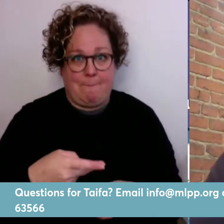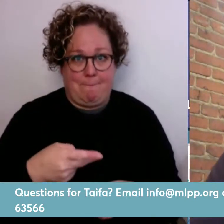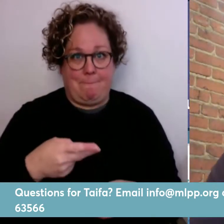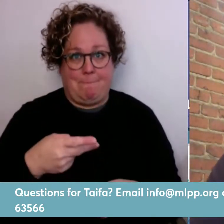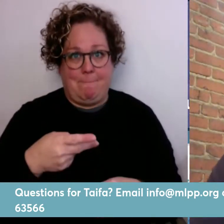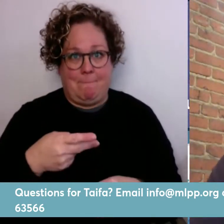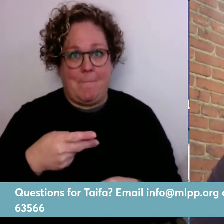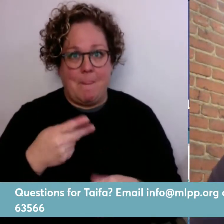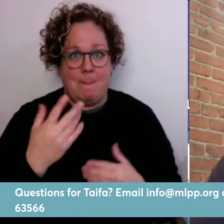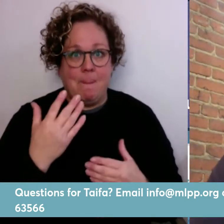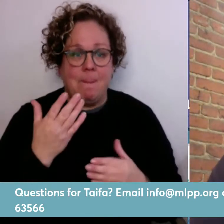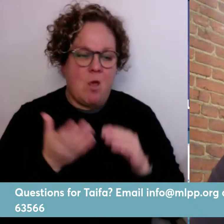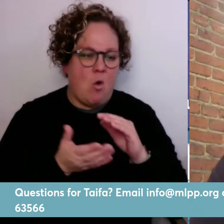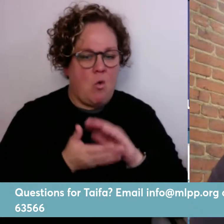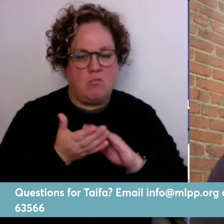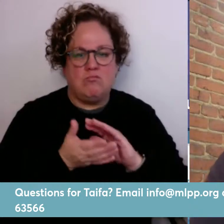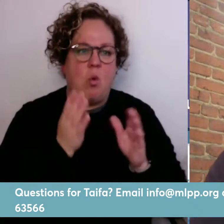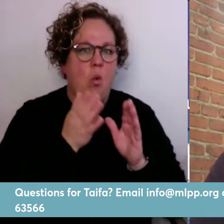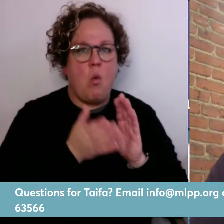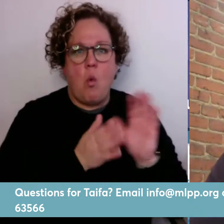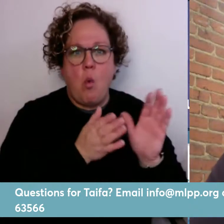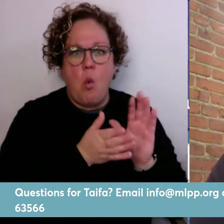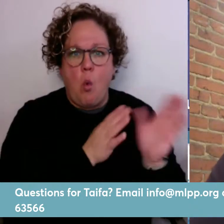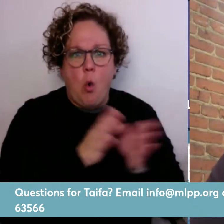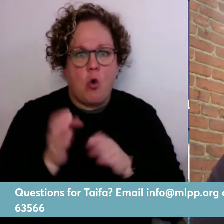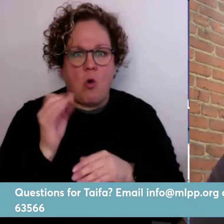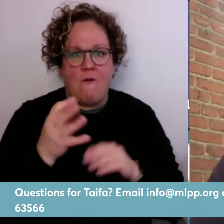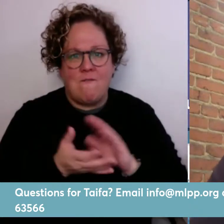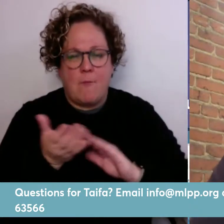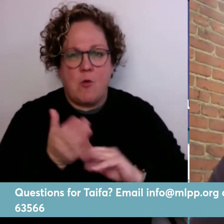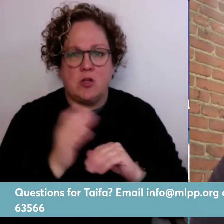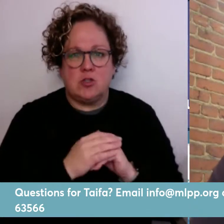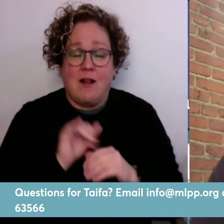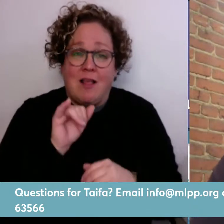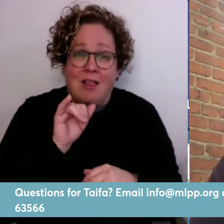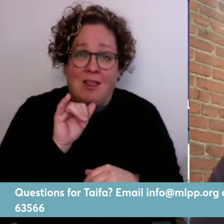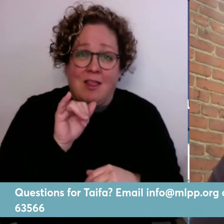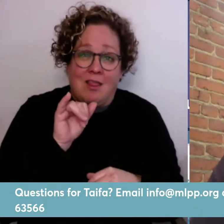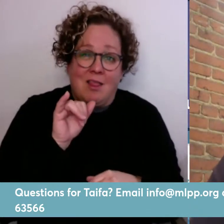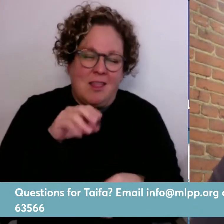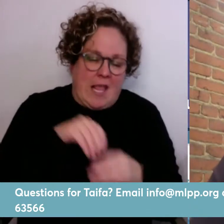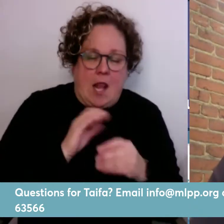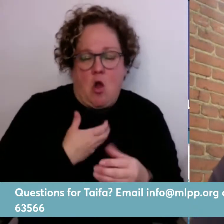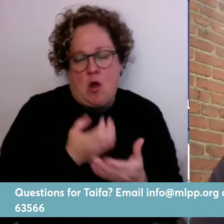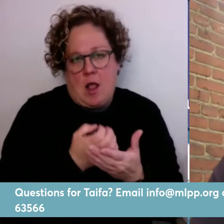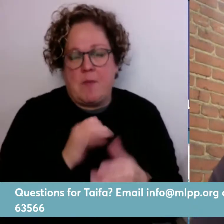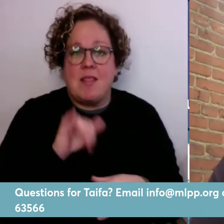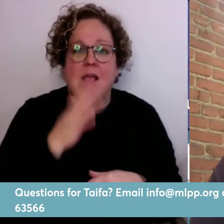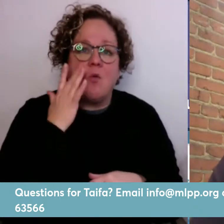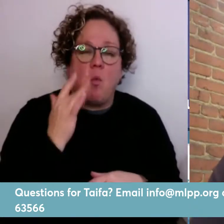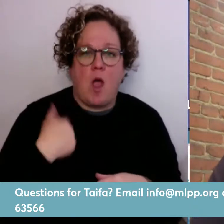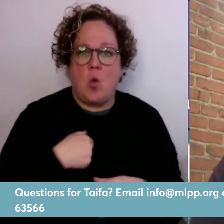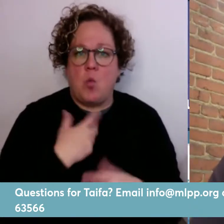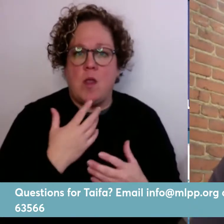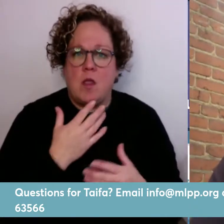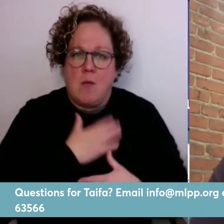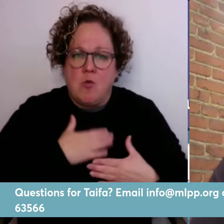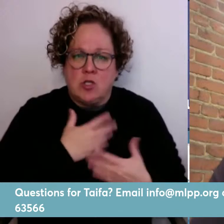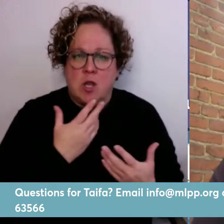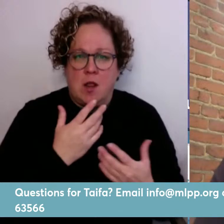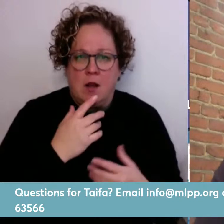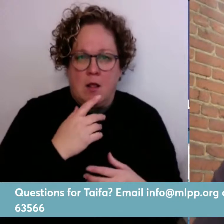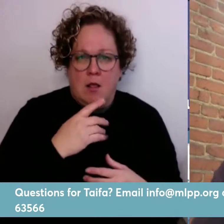our economy. It's why one of the frameworks we really appreciate, the Black Women Best